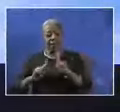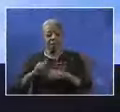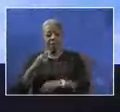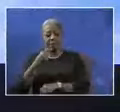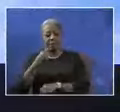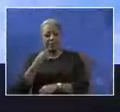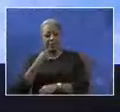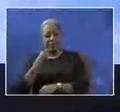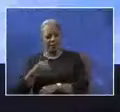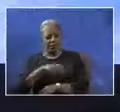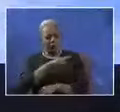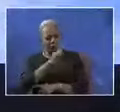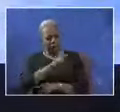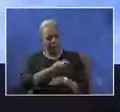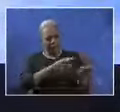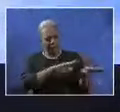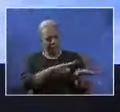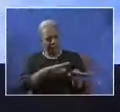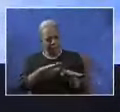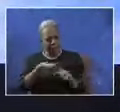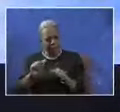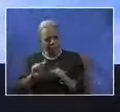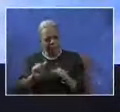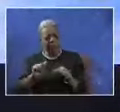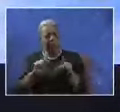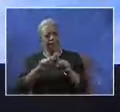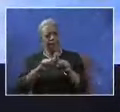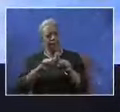evacuate. But